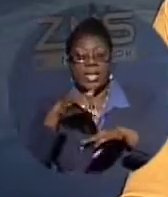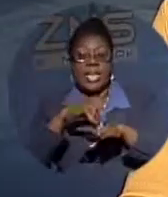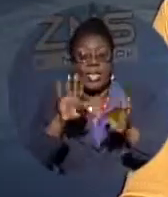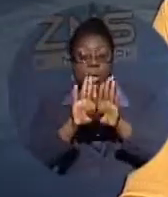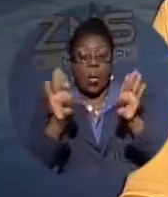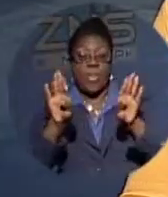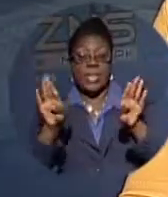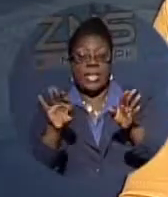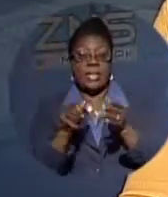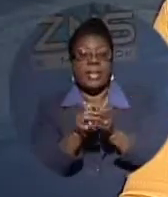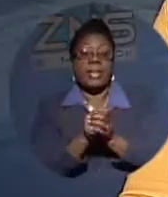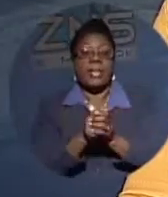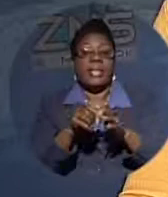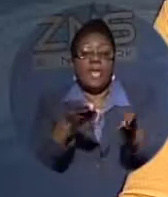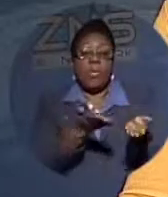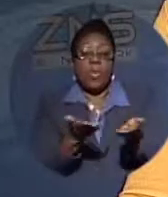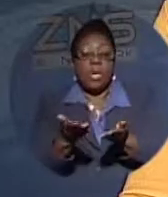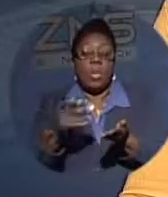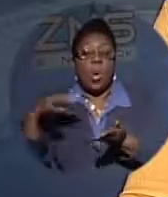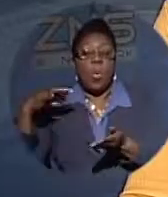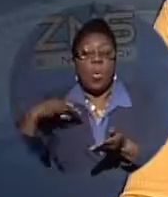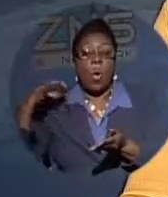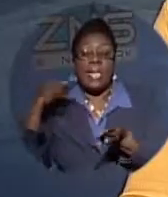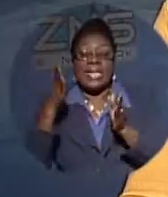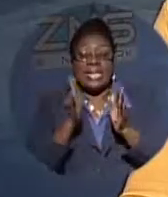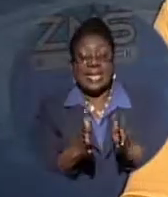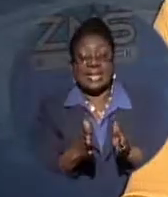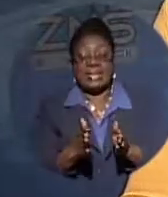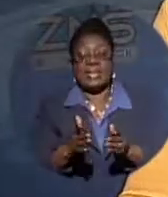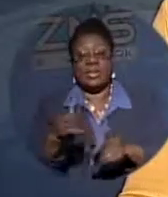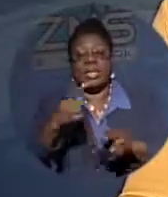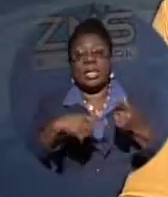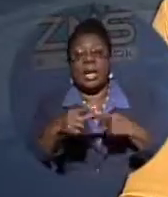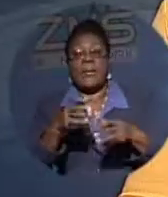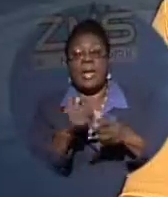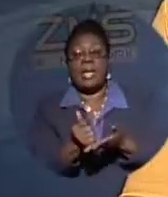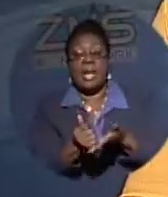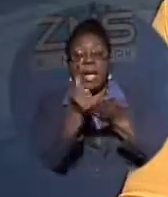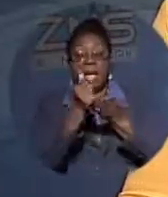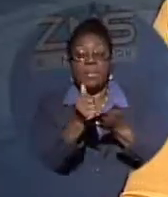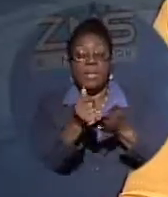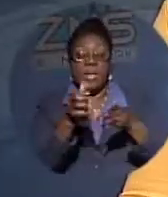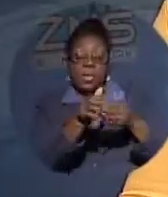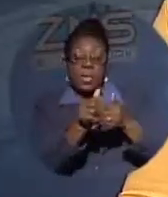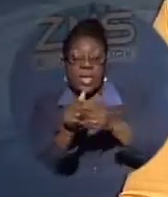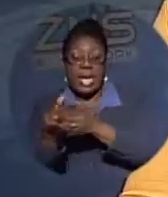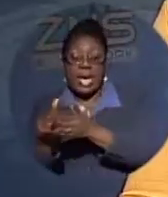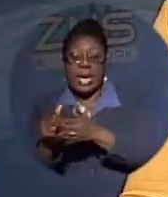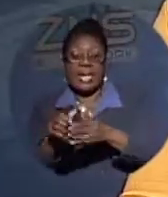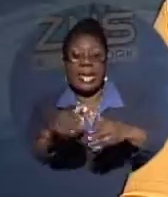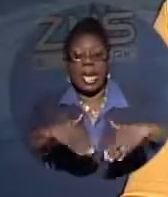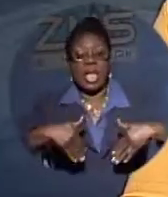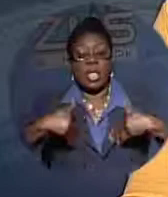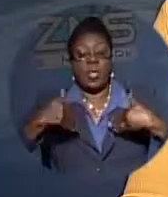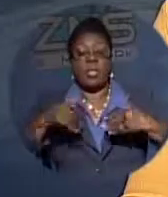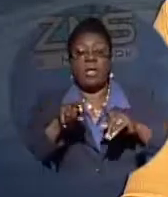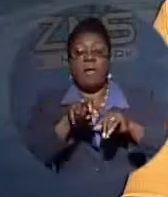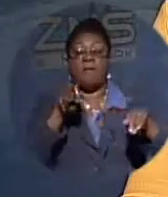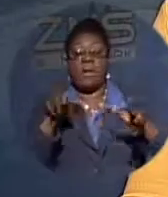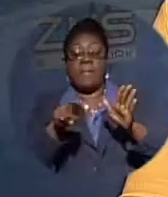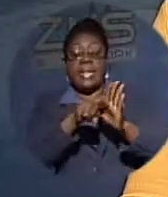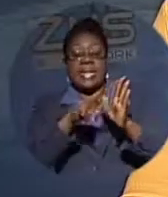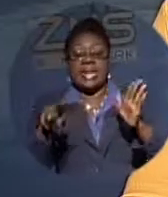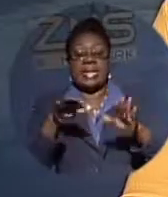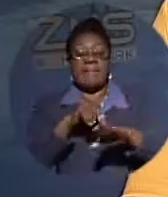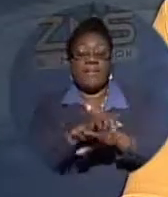program seeks to match volunteers with organizations and persons who can use positive guidance to steer our youth away from negative